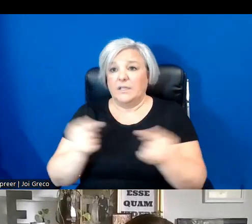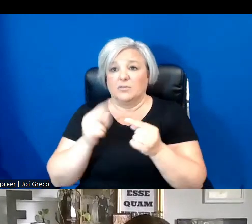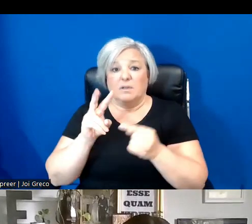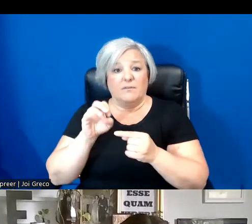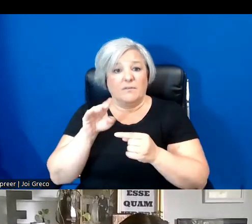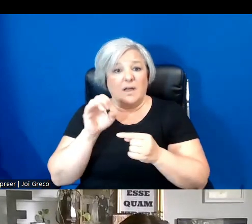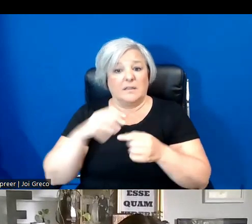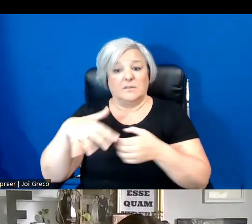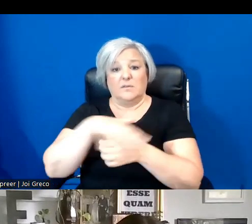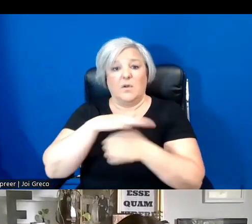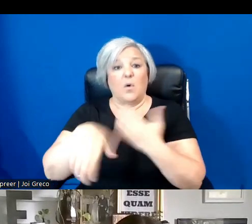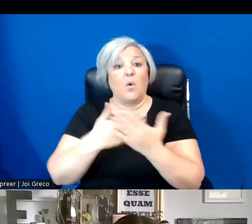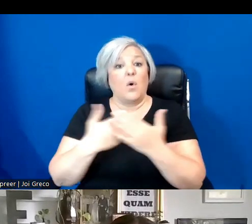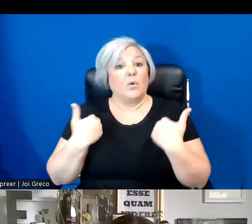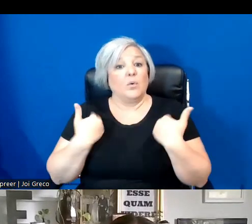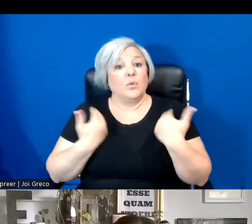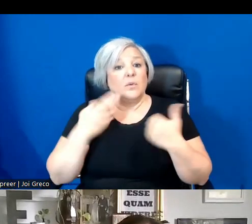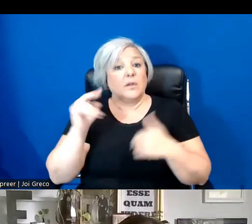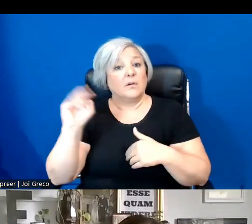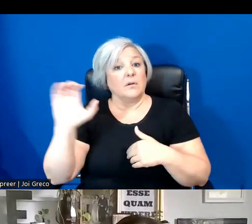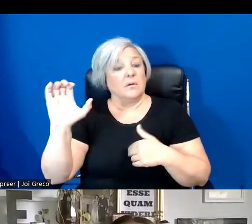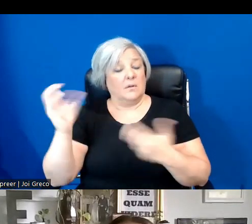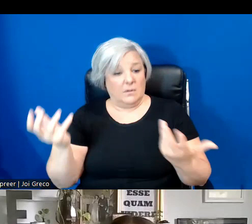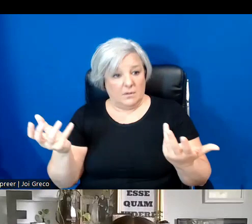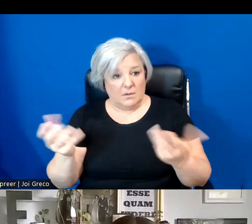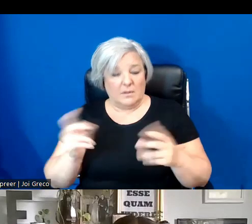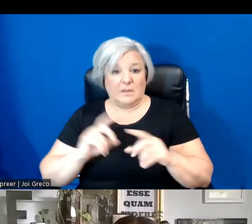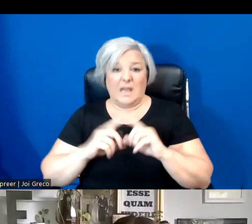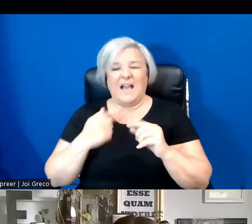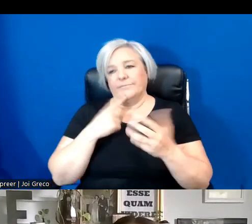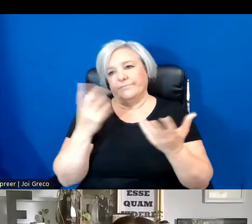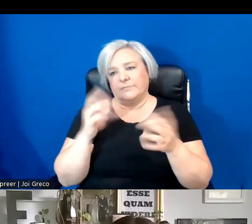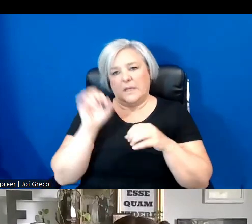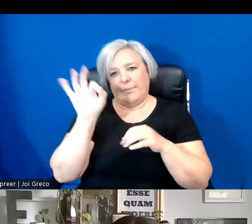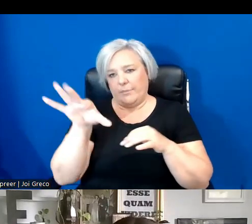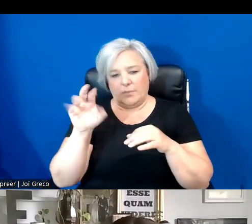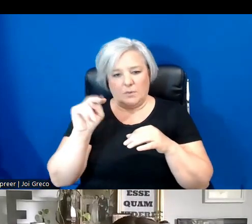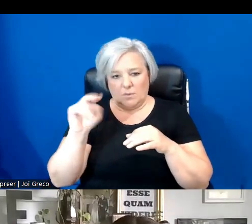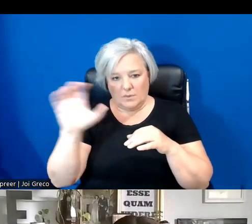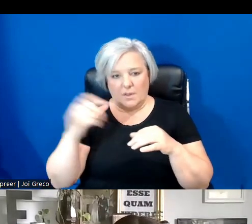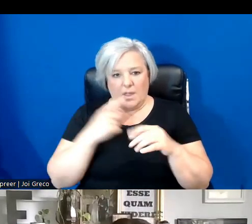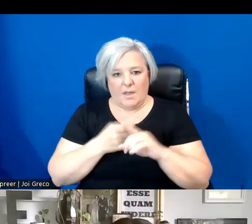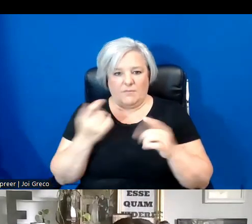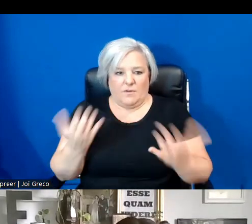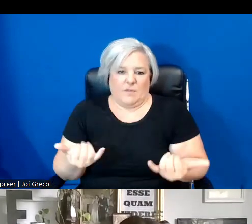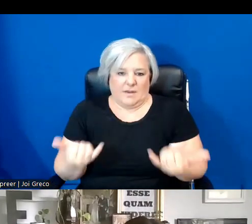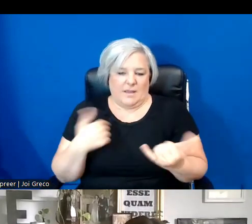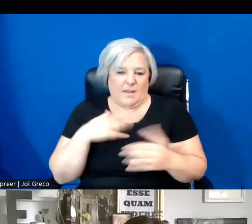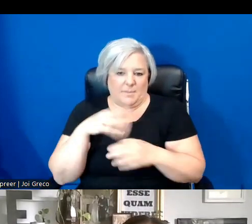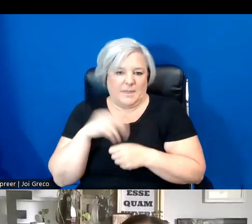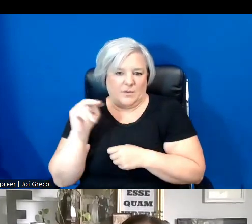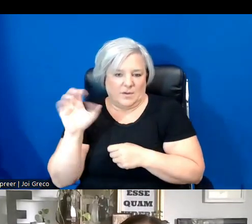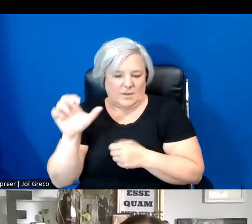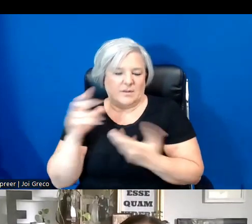among the youth in North Carolina? For public health, I say North Carolina, I should say, because I'm currently located in North Carolina.